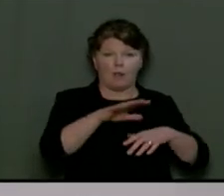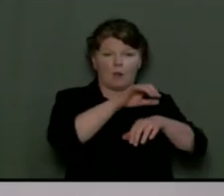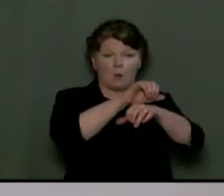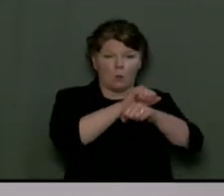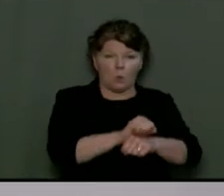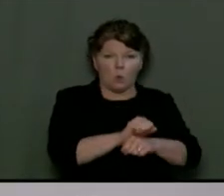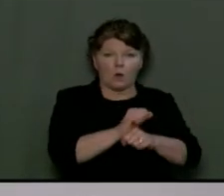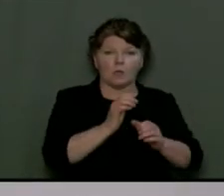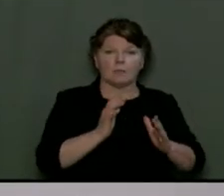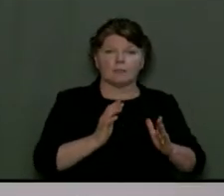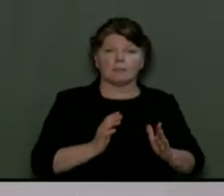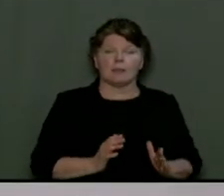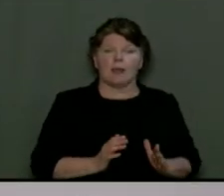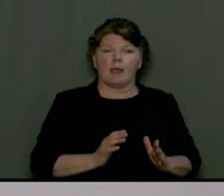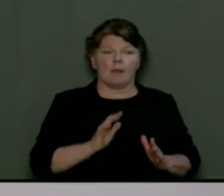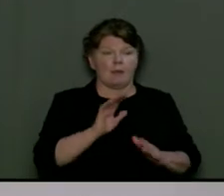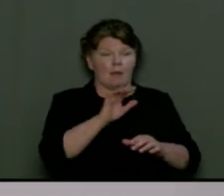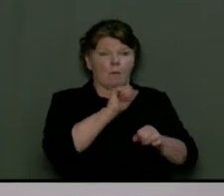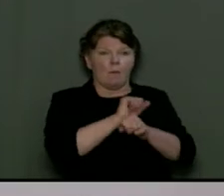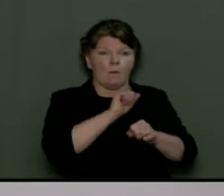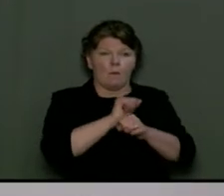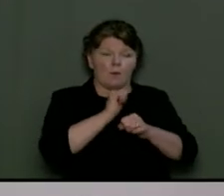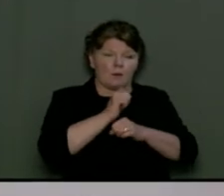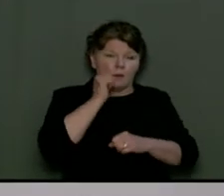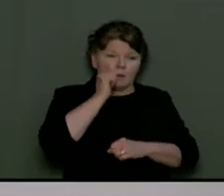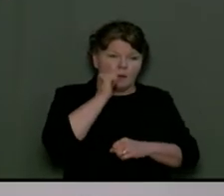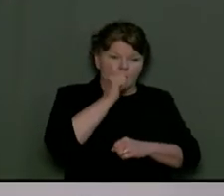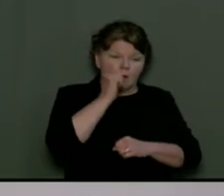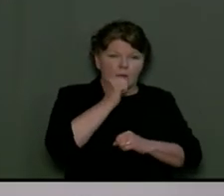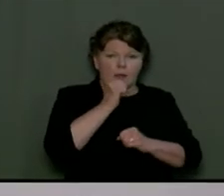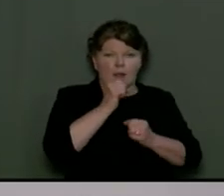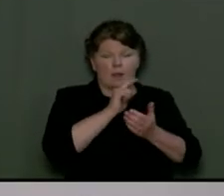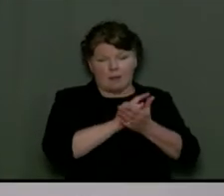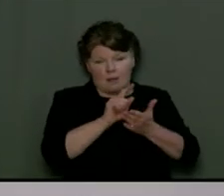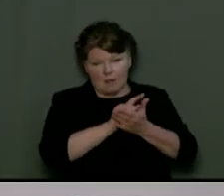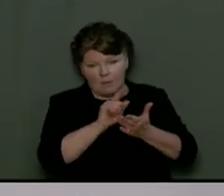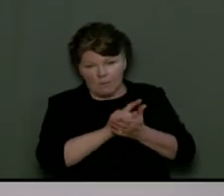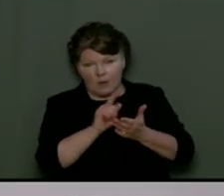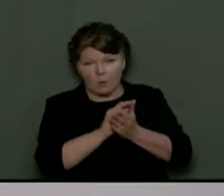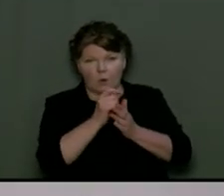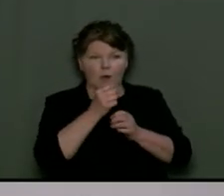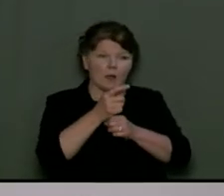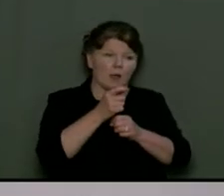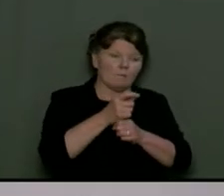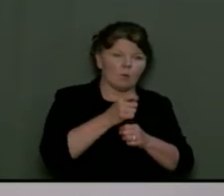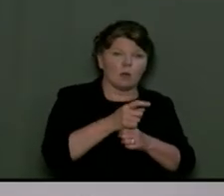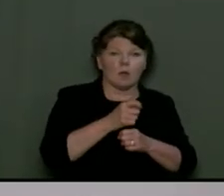were slaves. They worked every day, every week, every year.